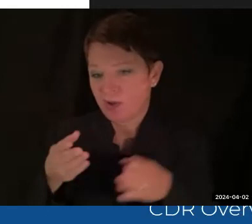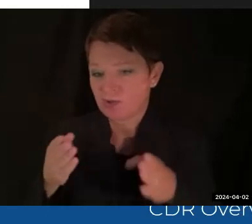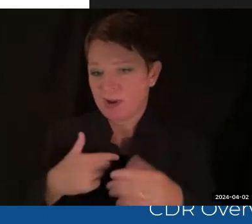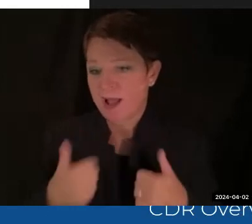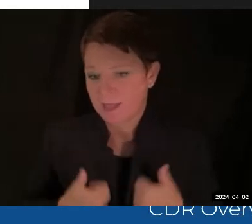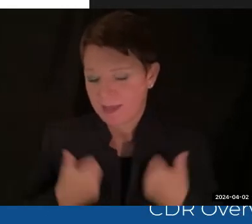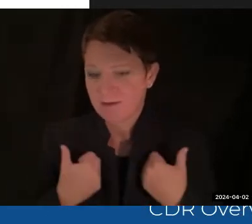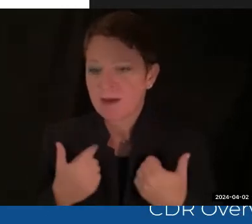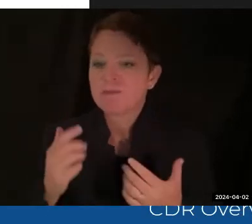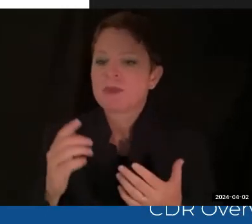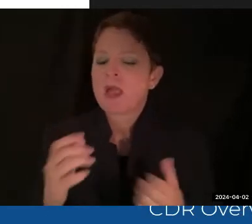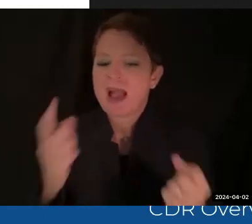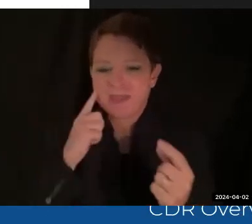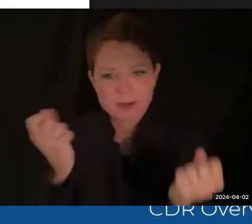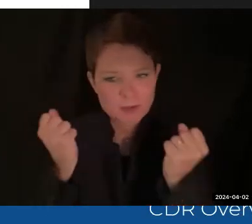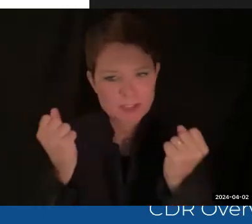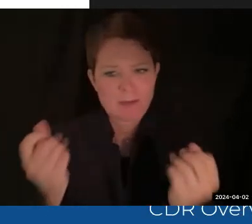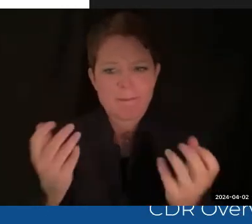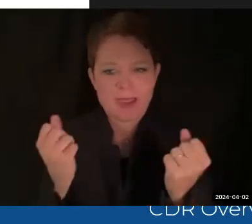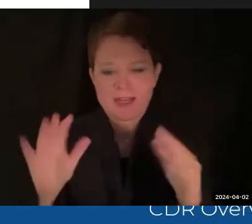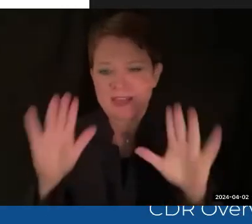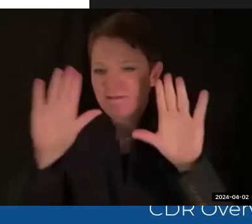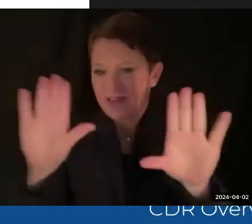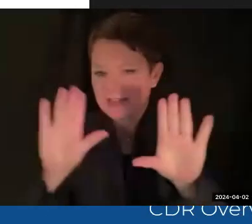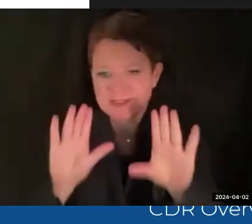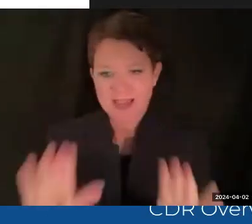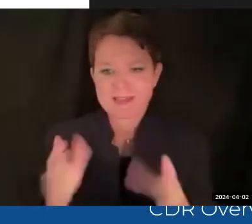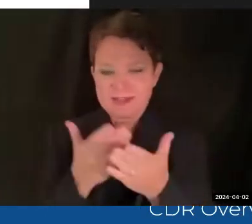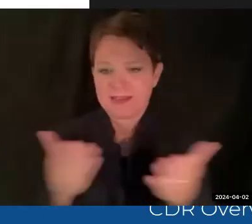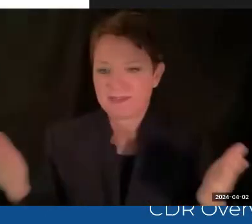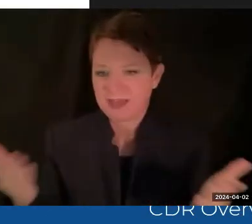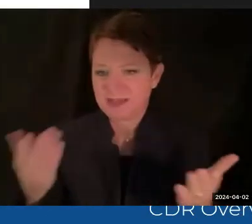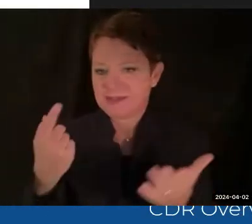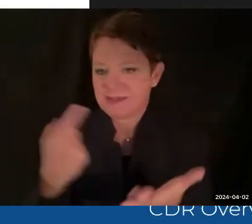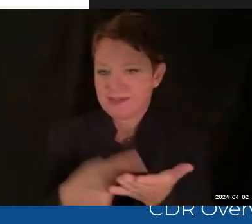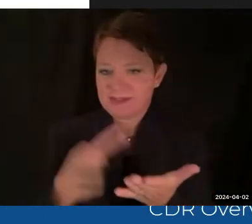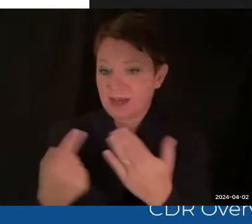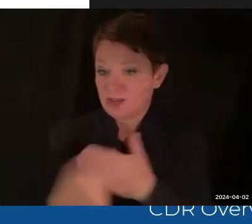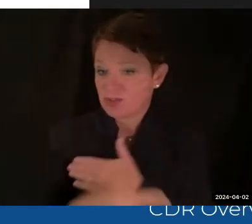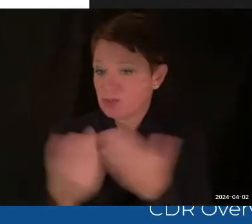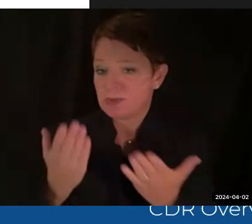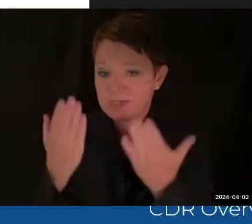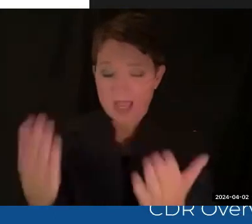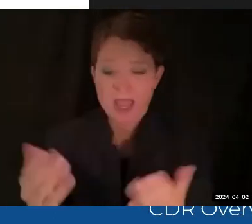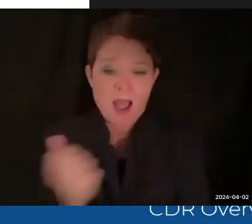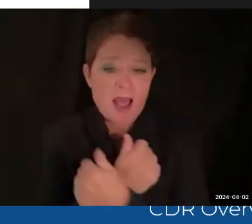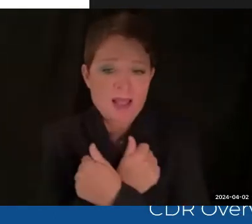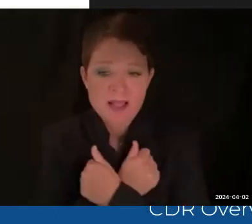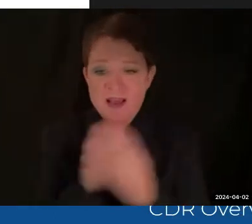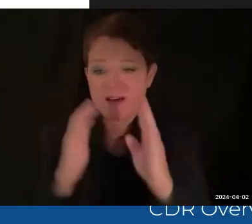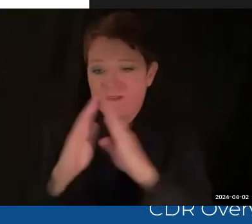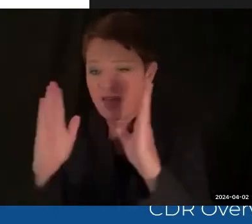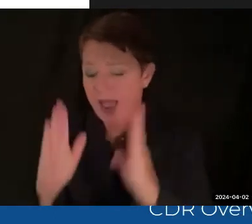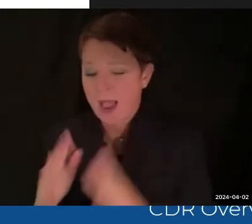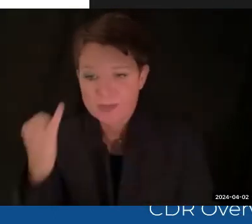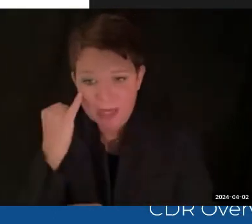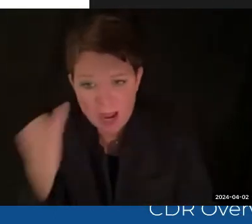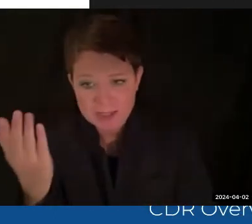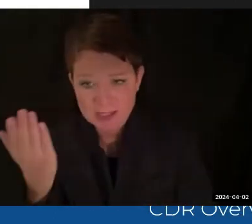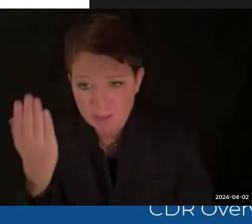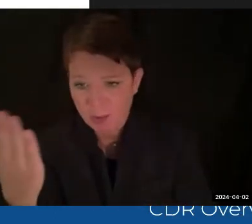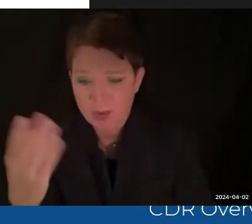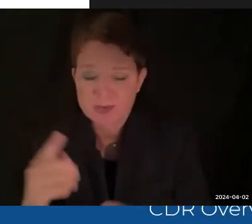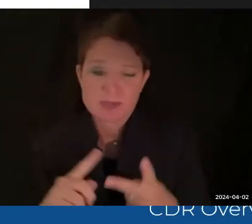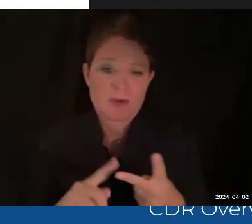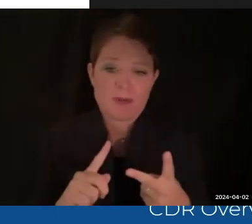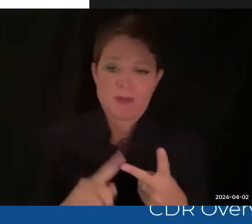that there were a lot of really fantastic things proposed here. I love the housing proposal,